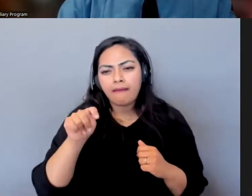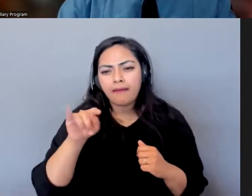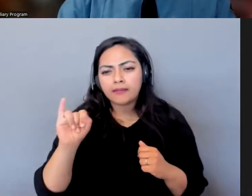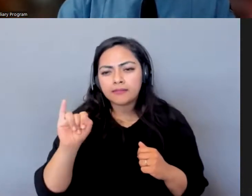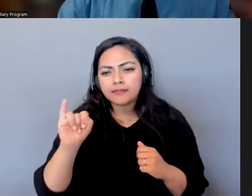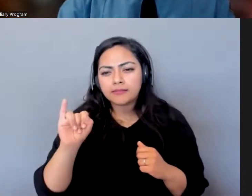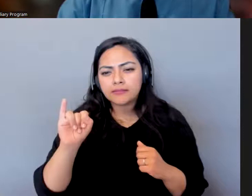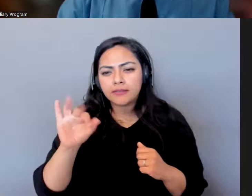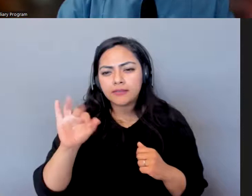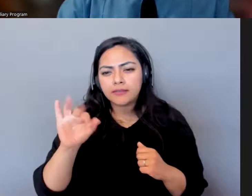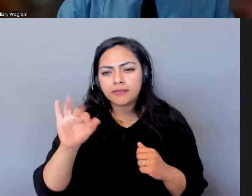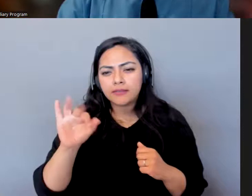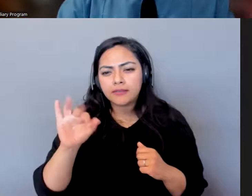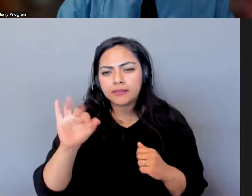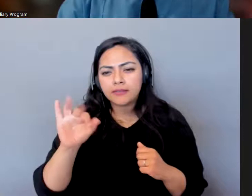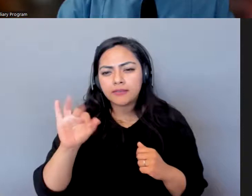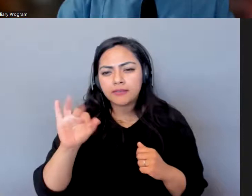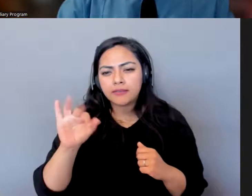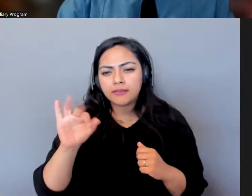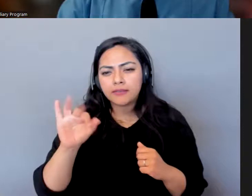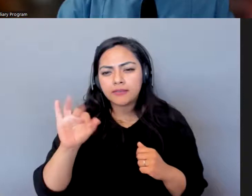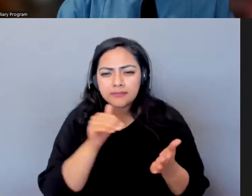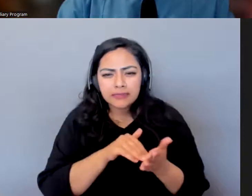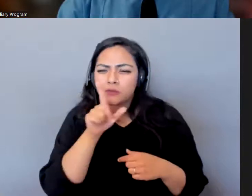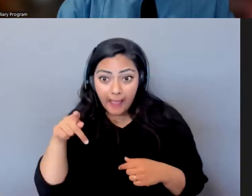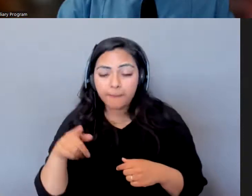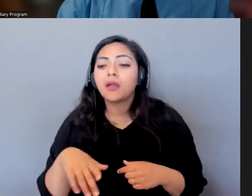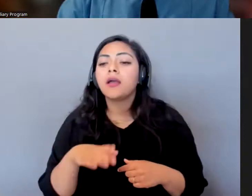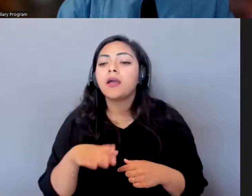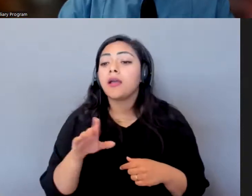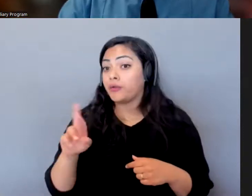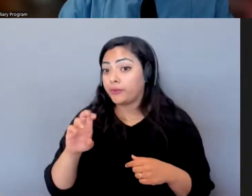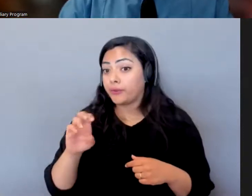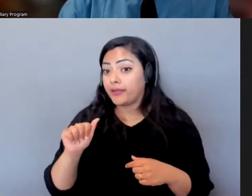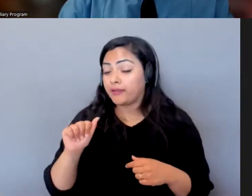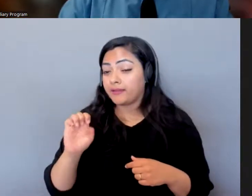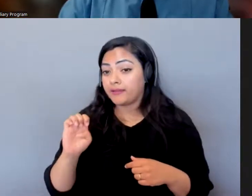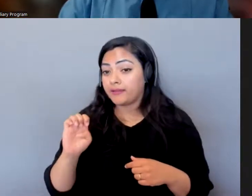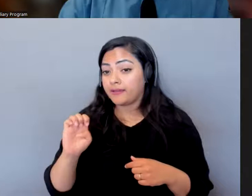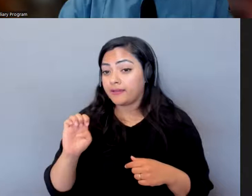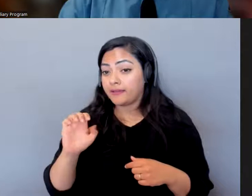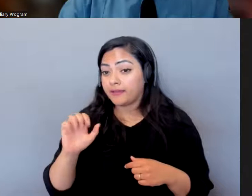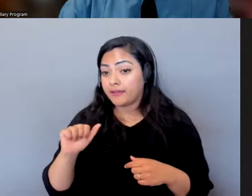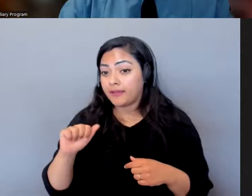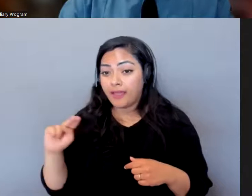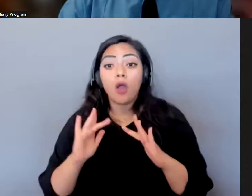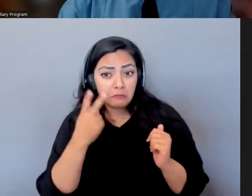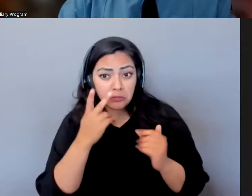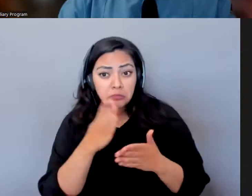people to report online as well, right? yeah, Sometimes online reporting is good. Yeah, for sure. and phone.